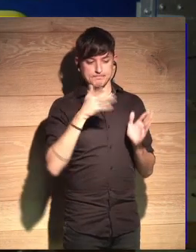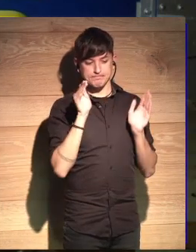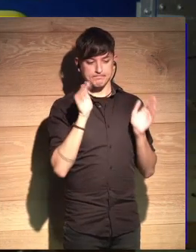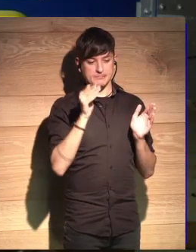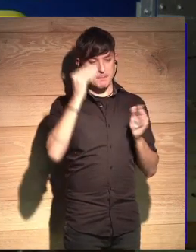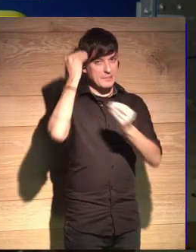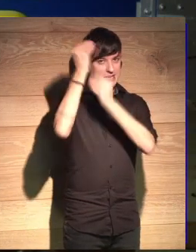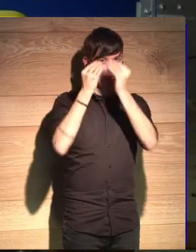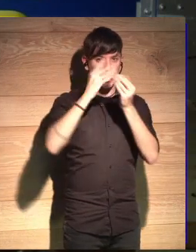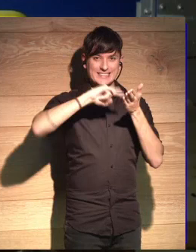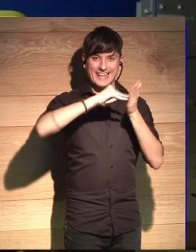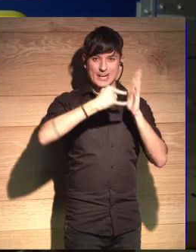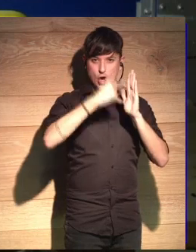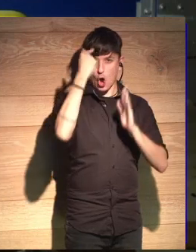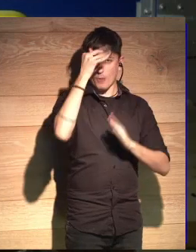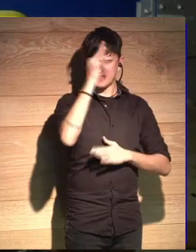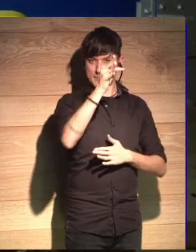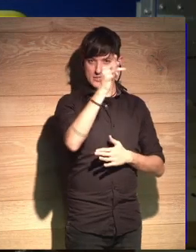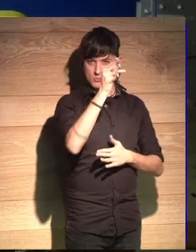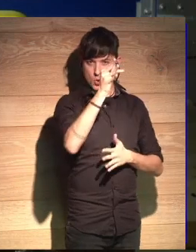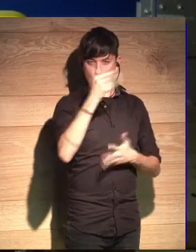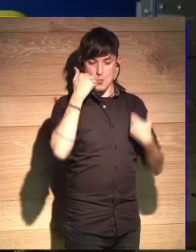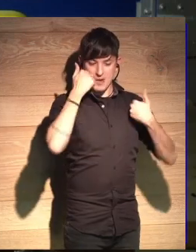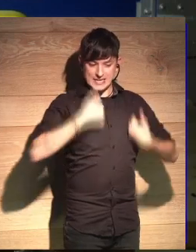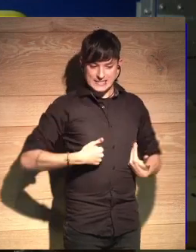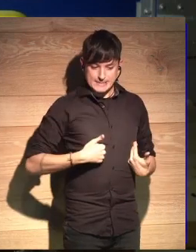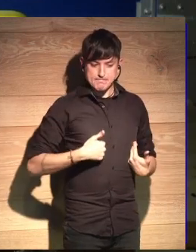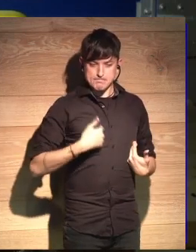collective intelligence. And we are focused on